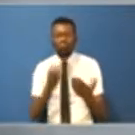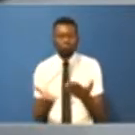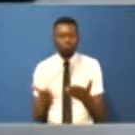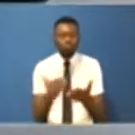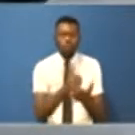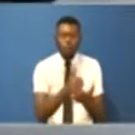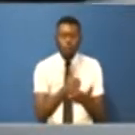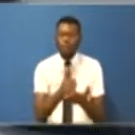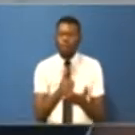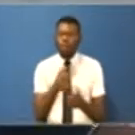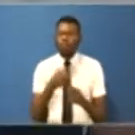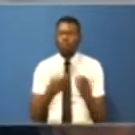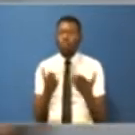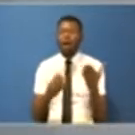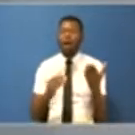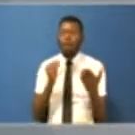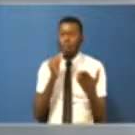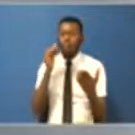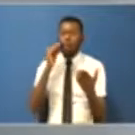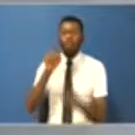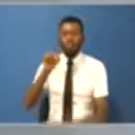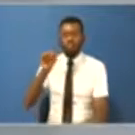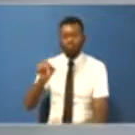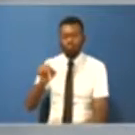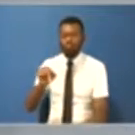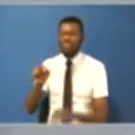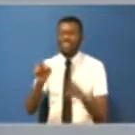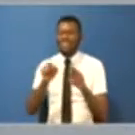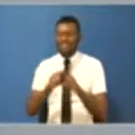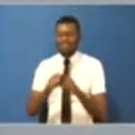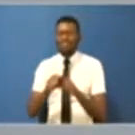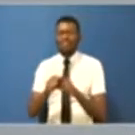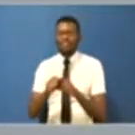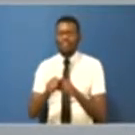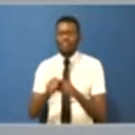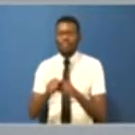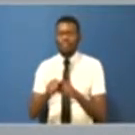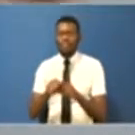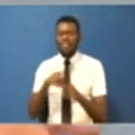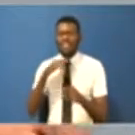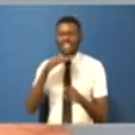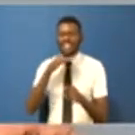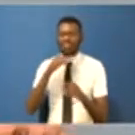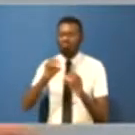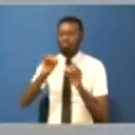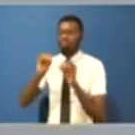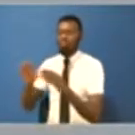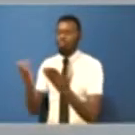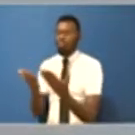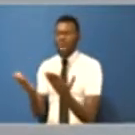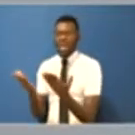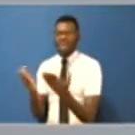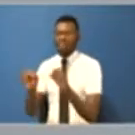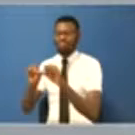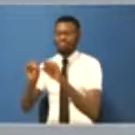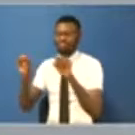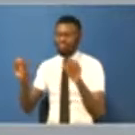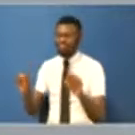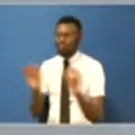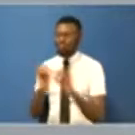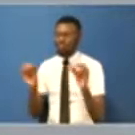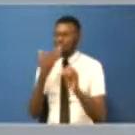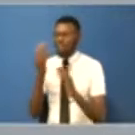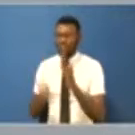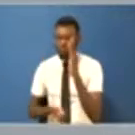collecting garbage from the homes all the way to how the garbage is disposed we don't have that system we need to set that